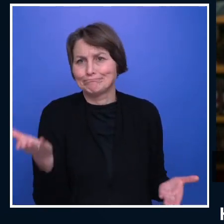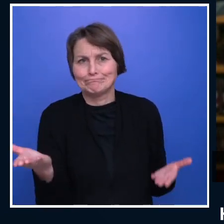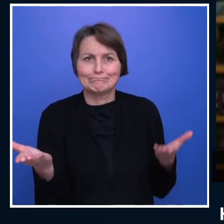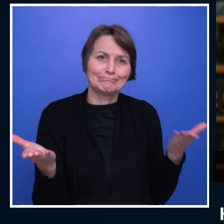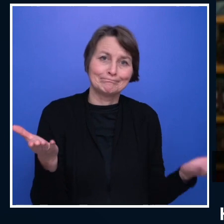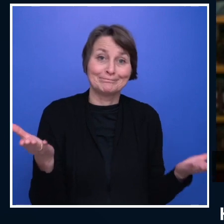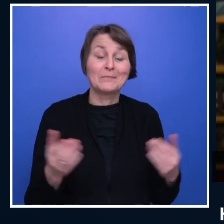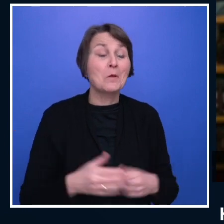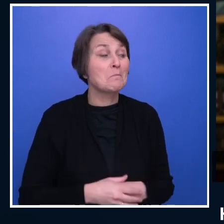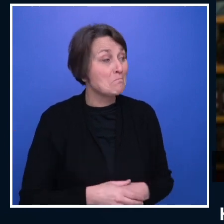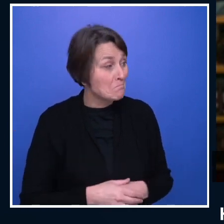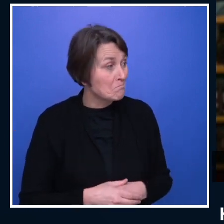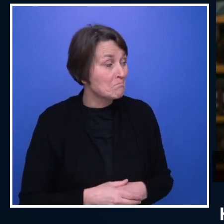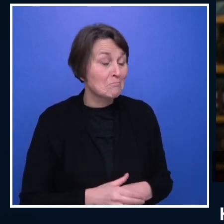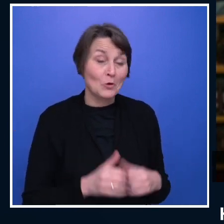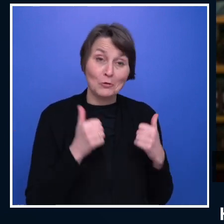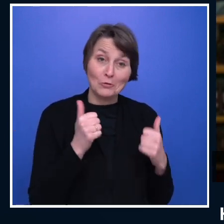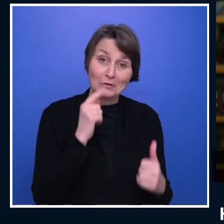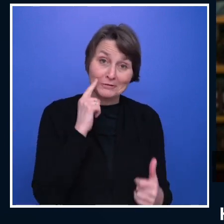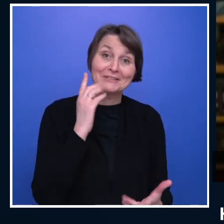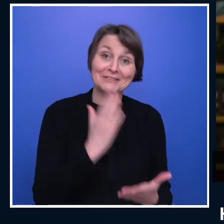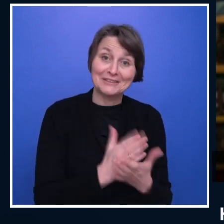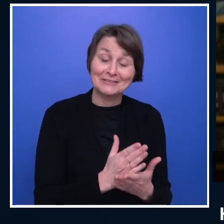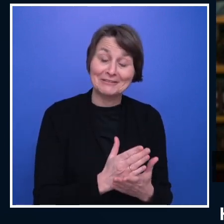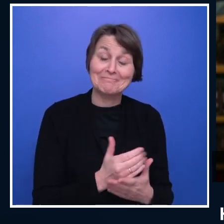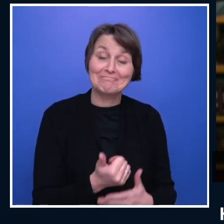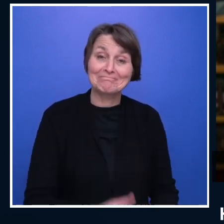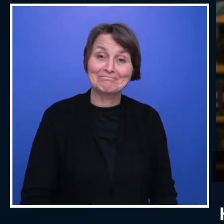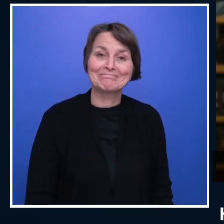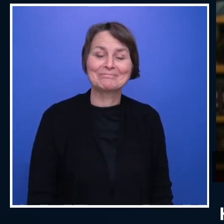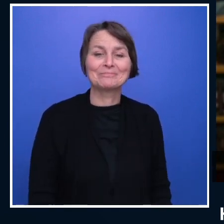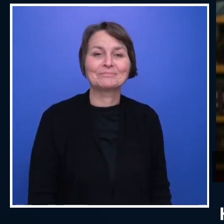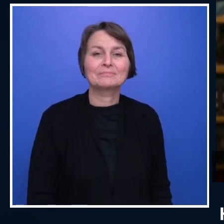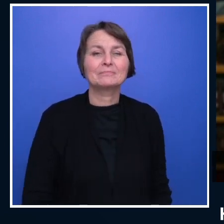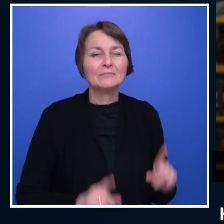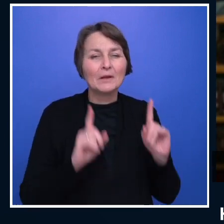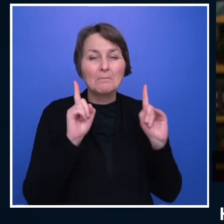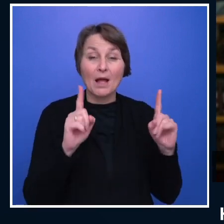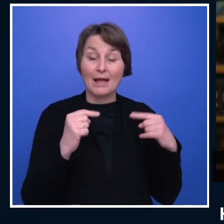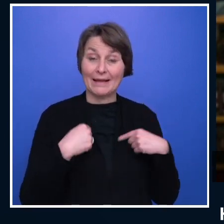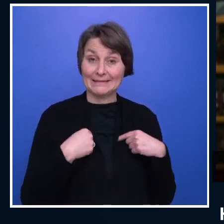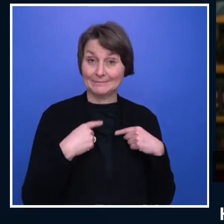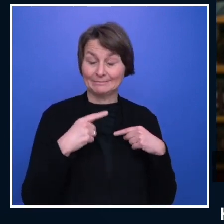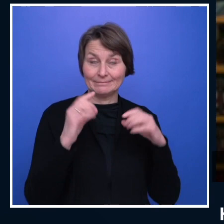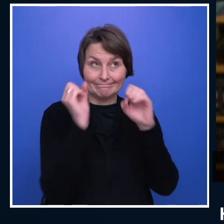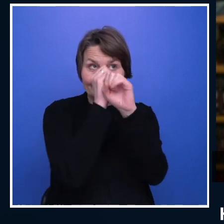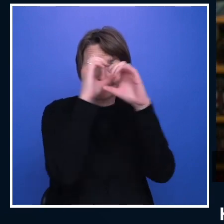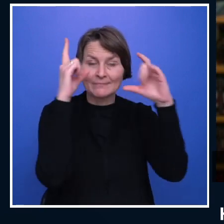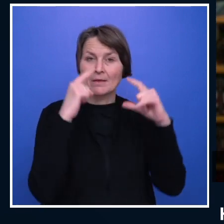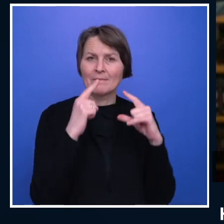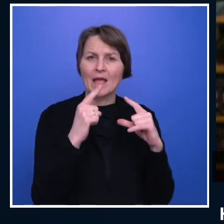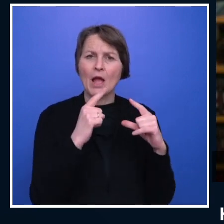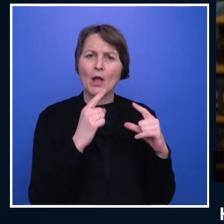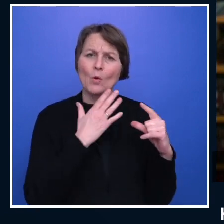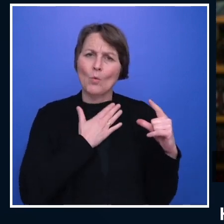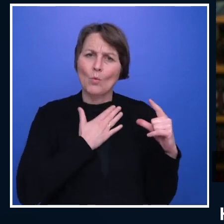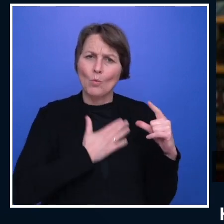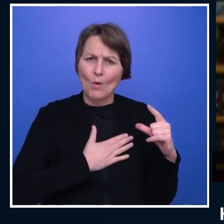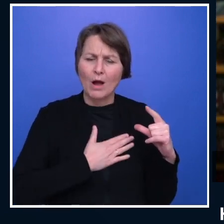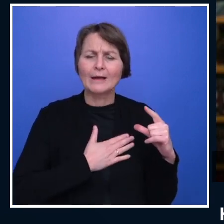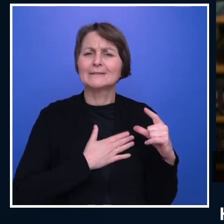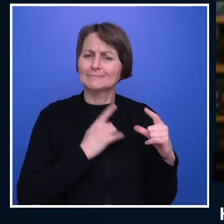in that case. Thanks. Yeah. Now, if I was more of a container person, this is a great question, and thank you for having it. If I was